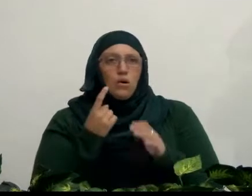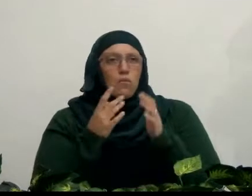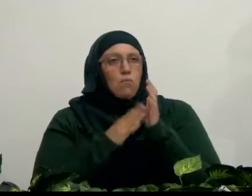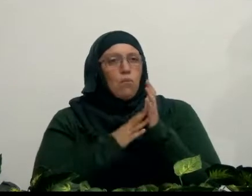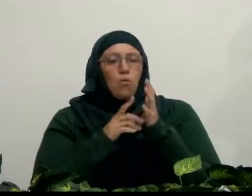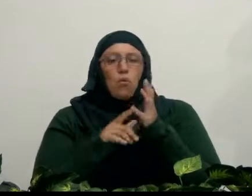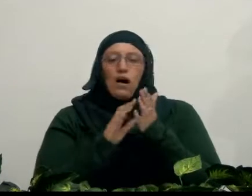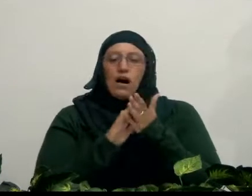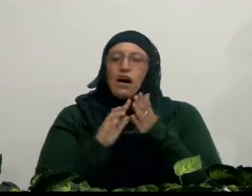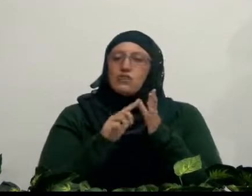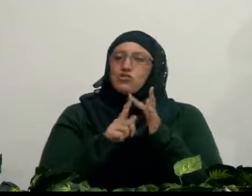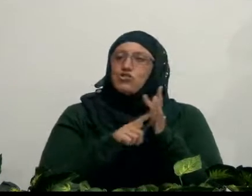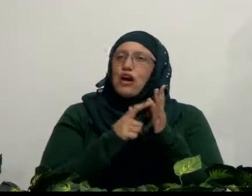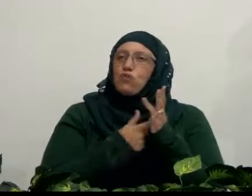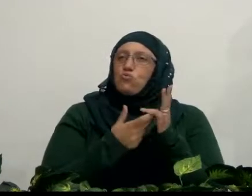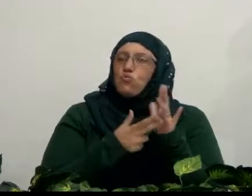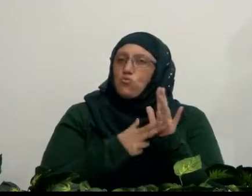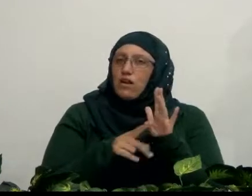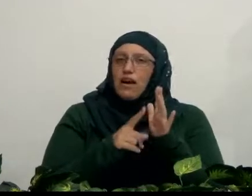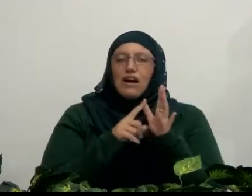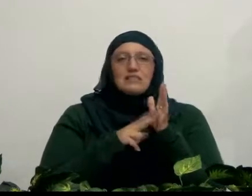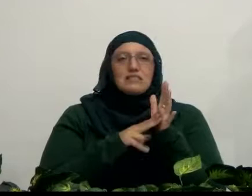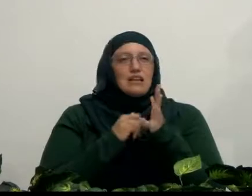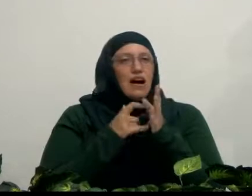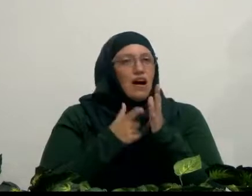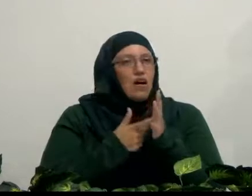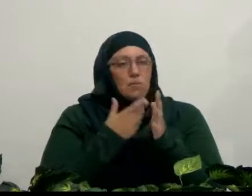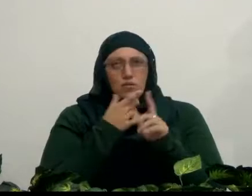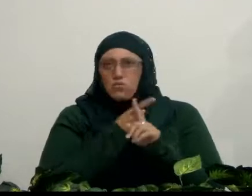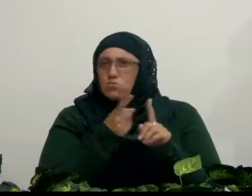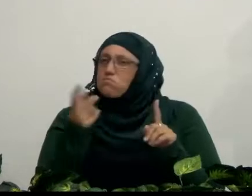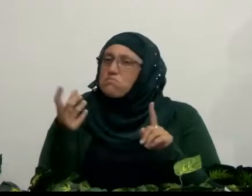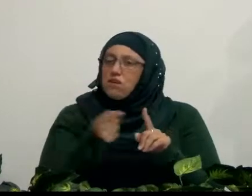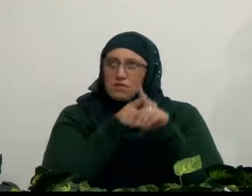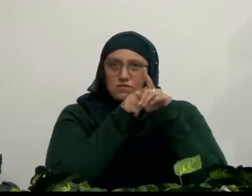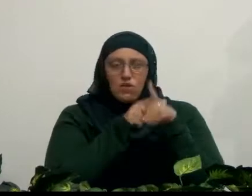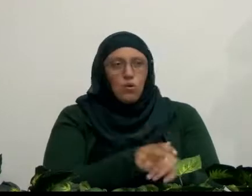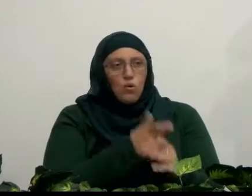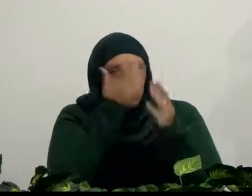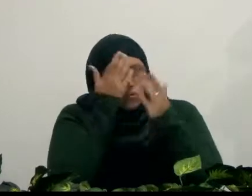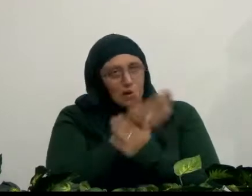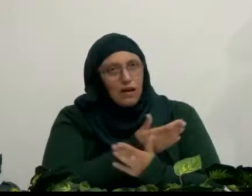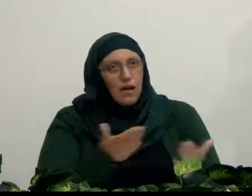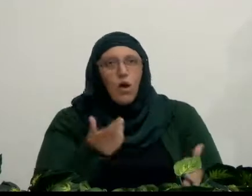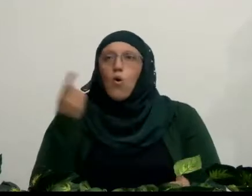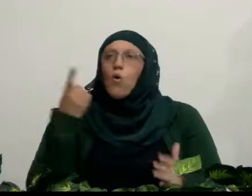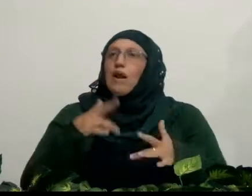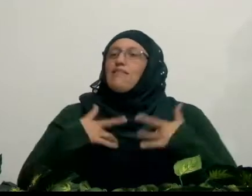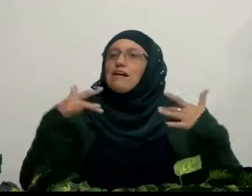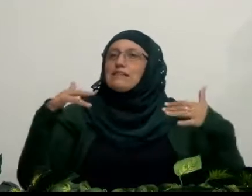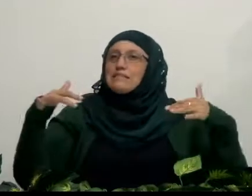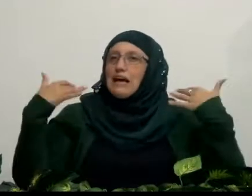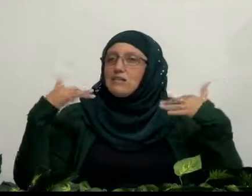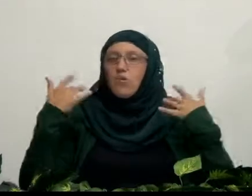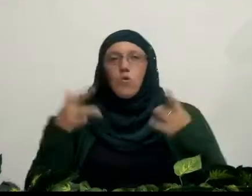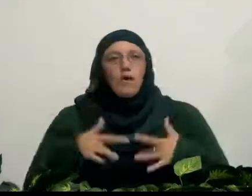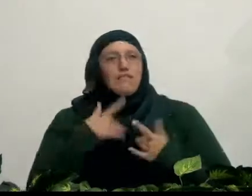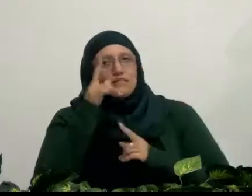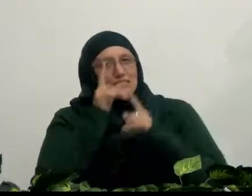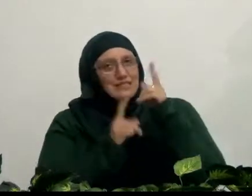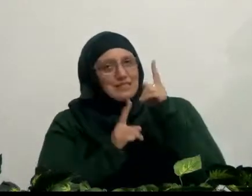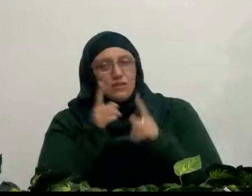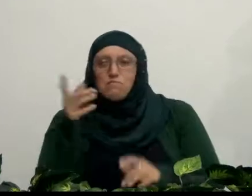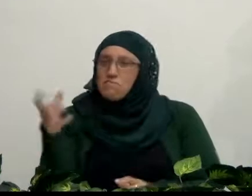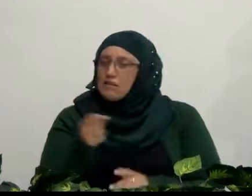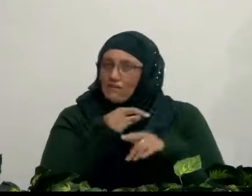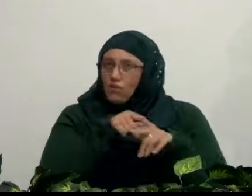who follow them in goodness to obey him. And so must everyone who lives in the desert or in the city, who is a